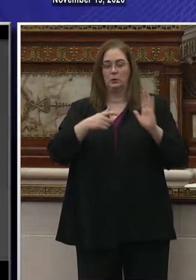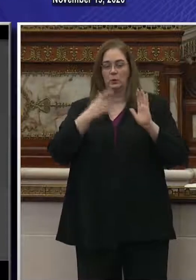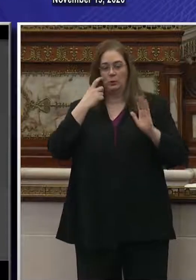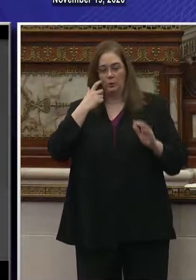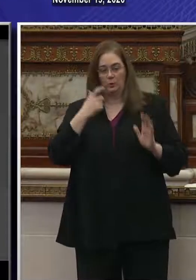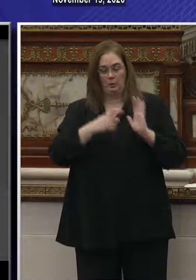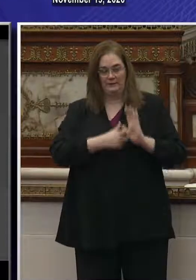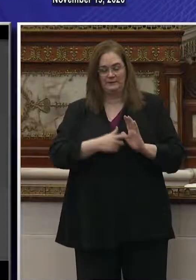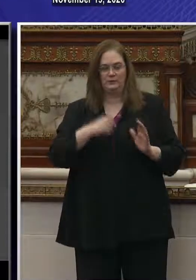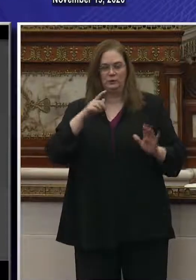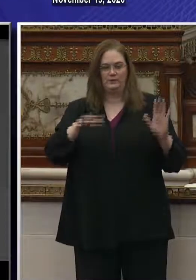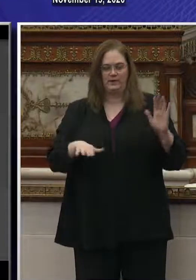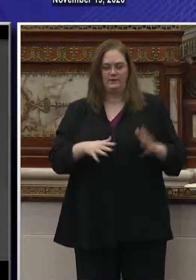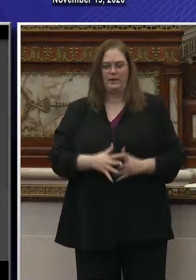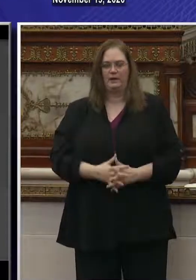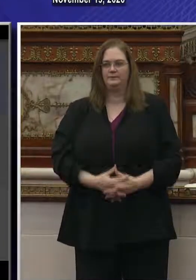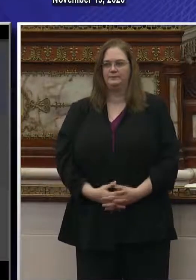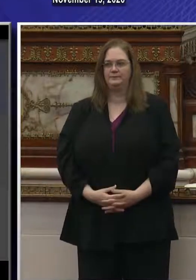to testify?